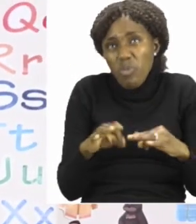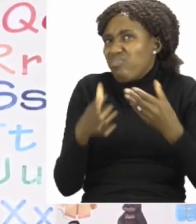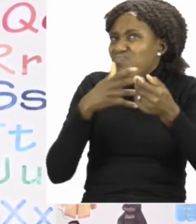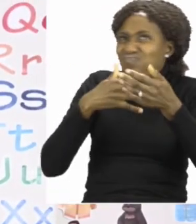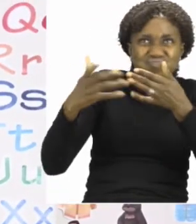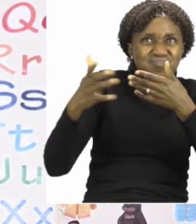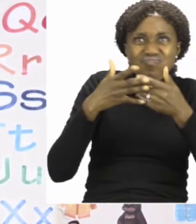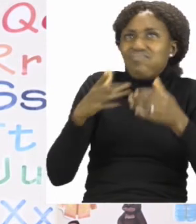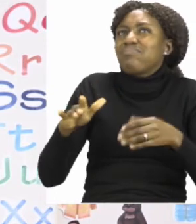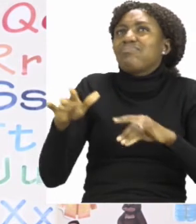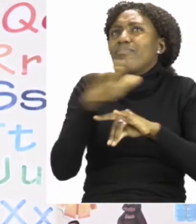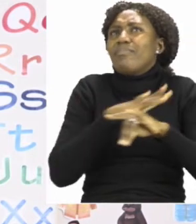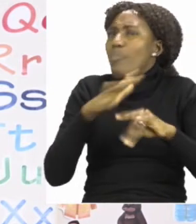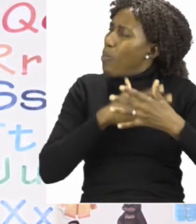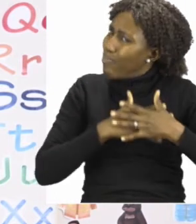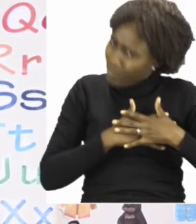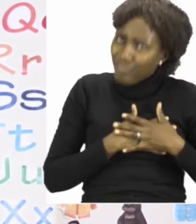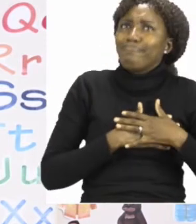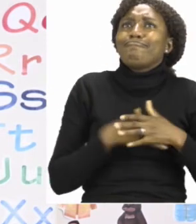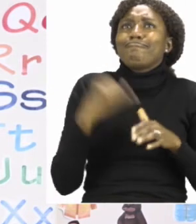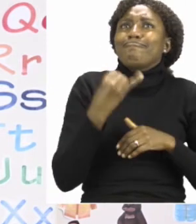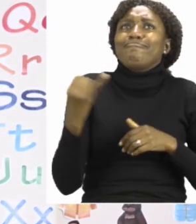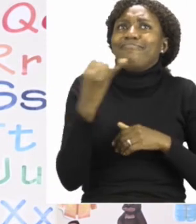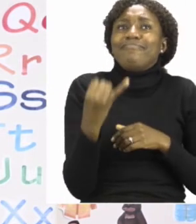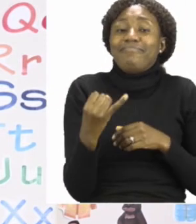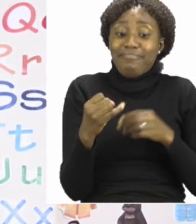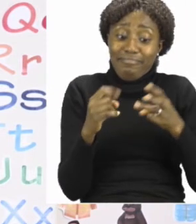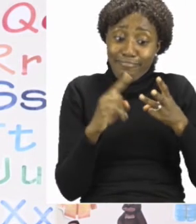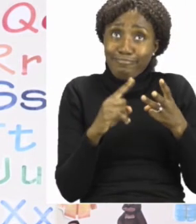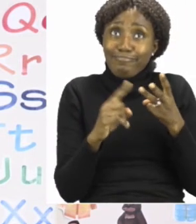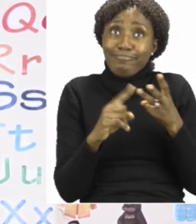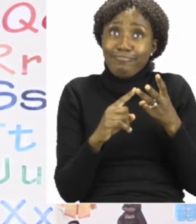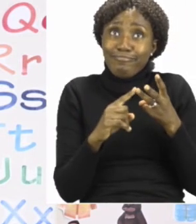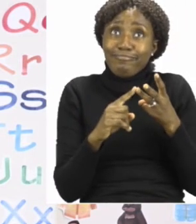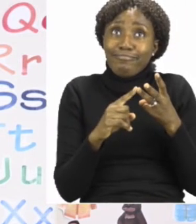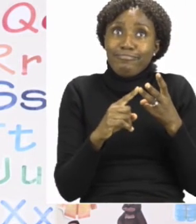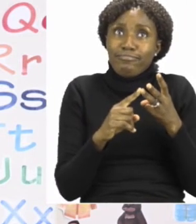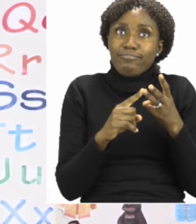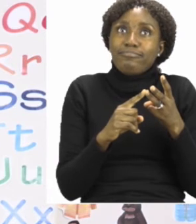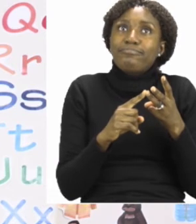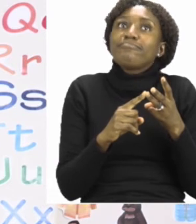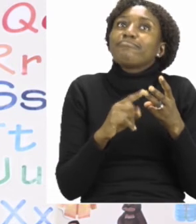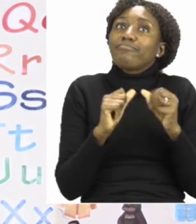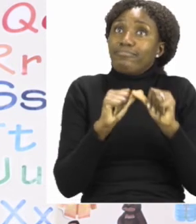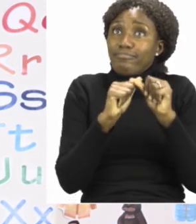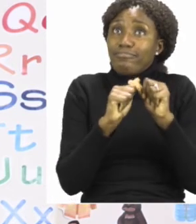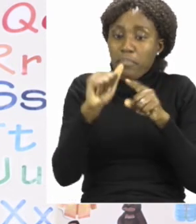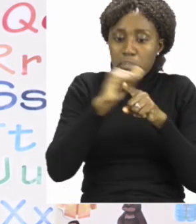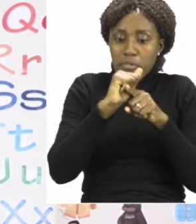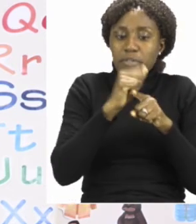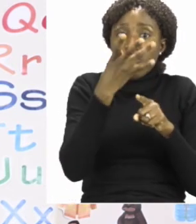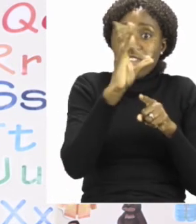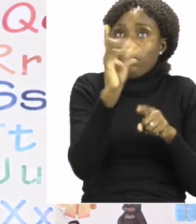or it can be a farm animal. Then last but not least, I want you to please continue tracing the